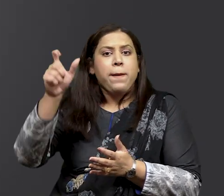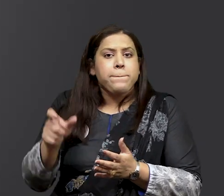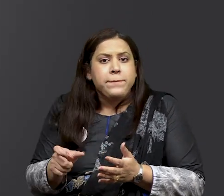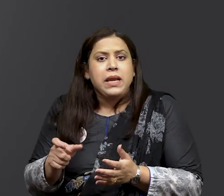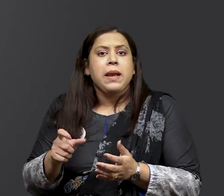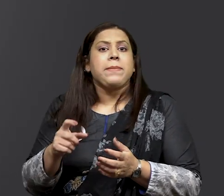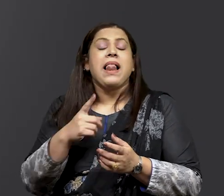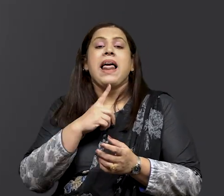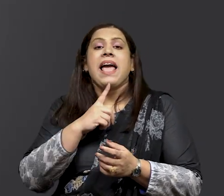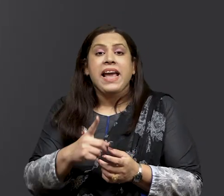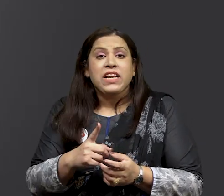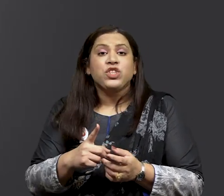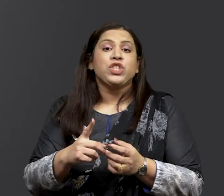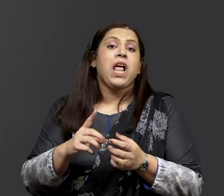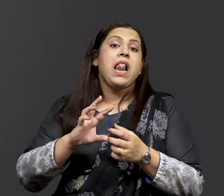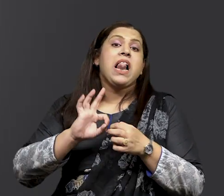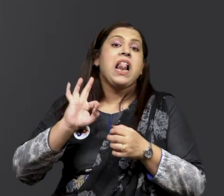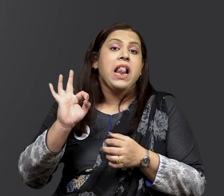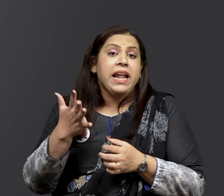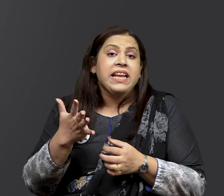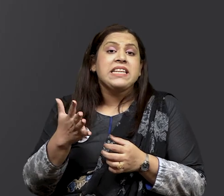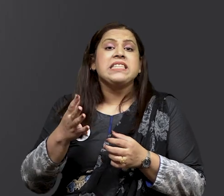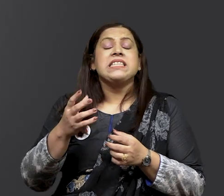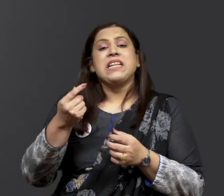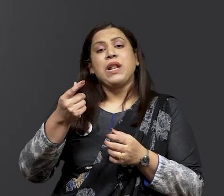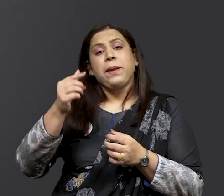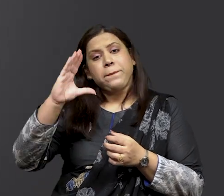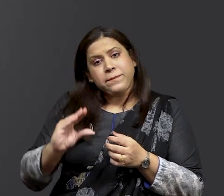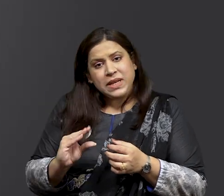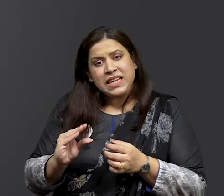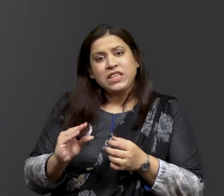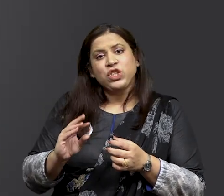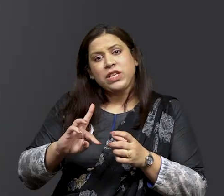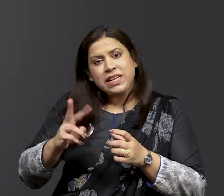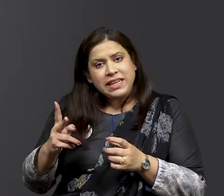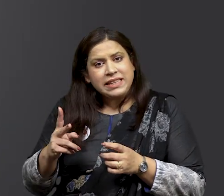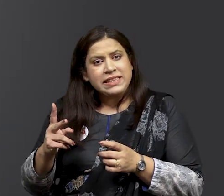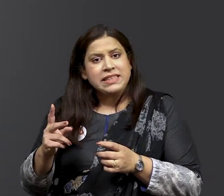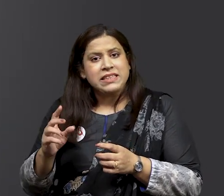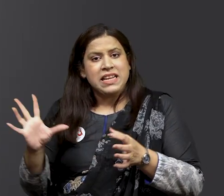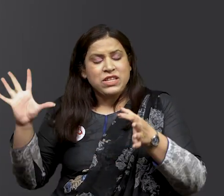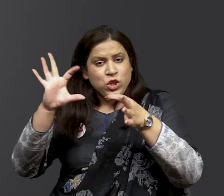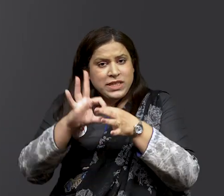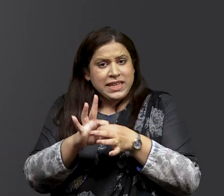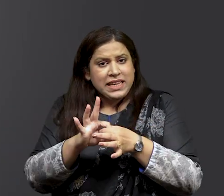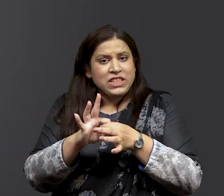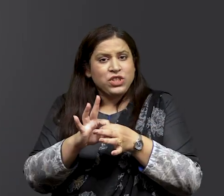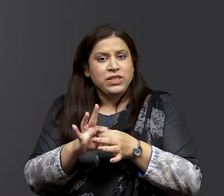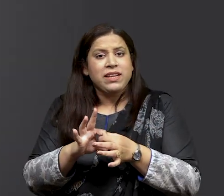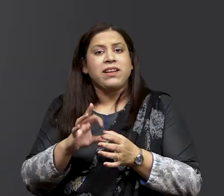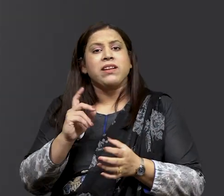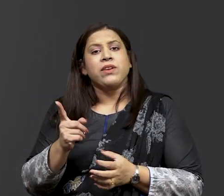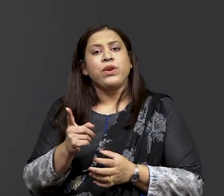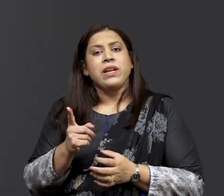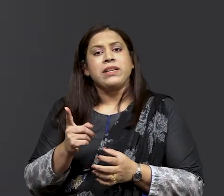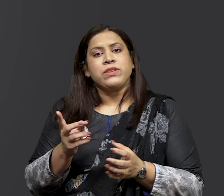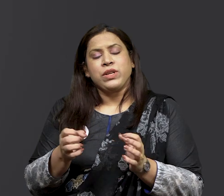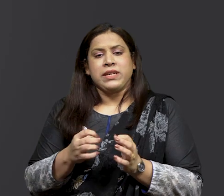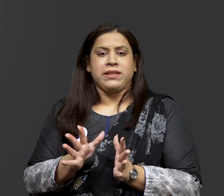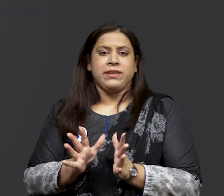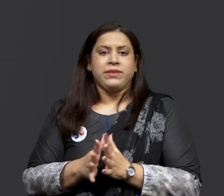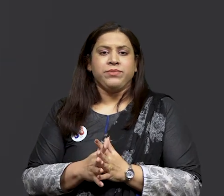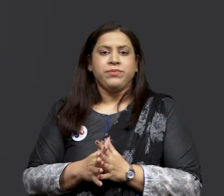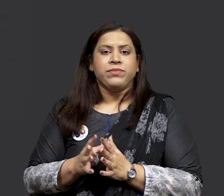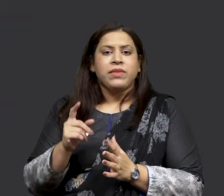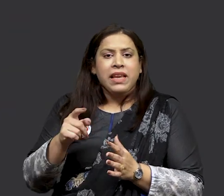that people knew the actual reasons for why devaluation took place, so as to not form political beliefs associated on narratives